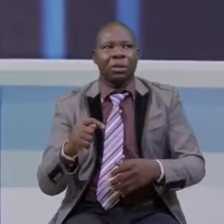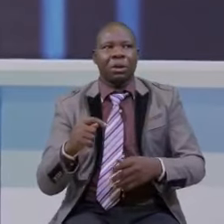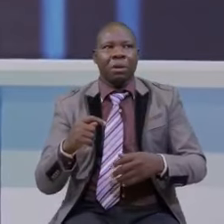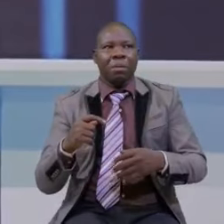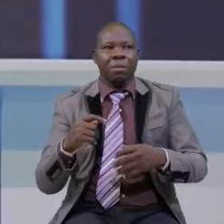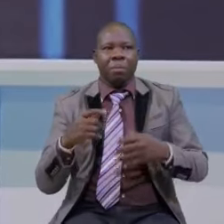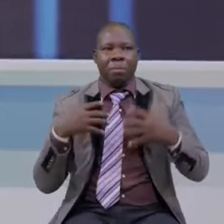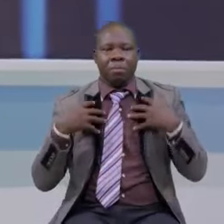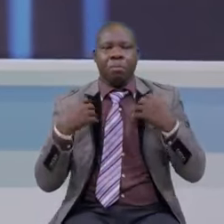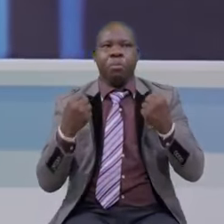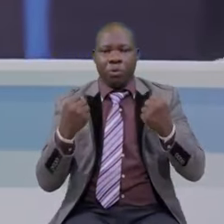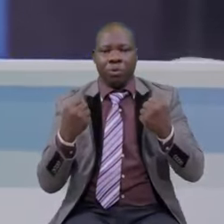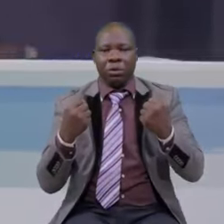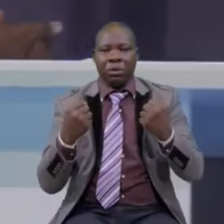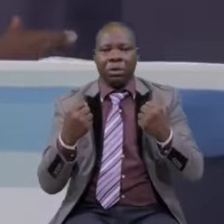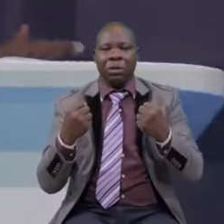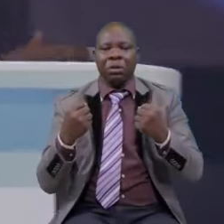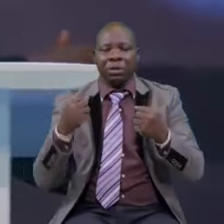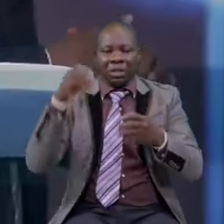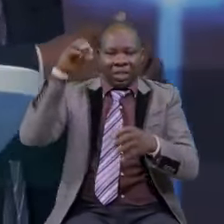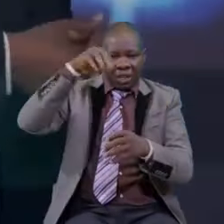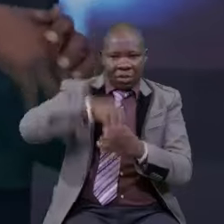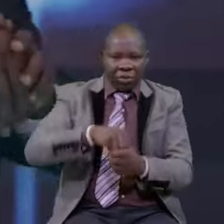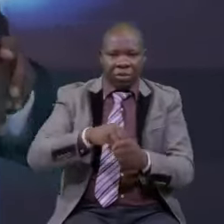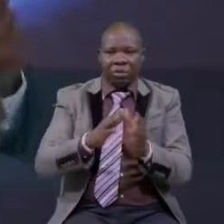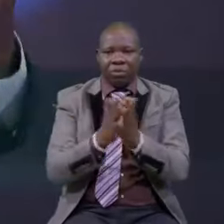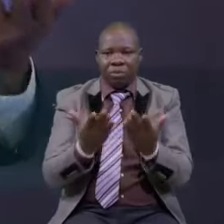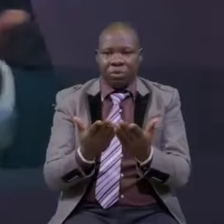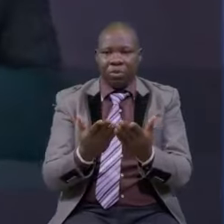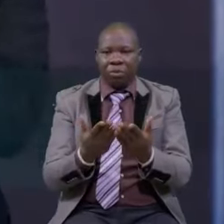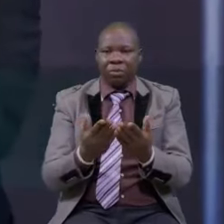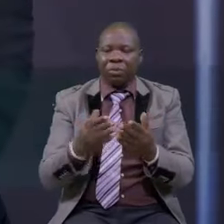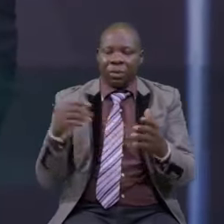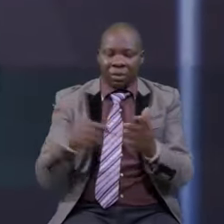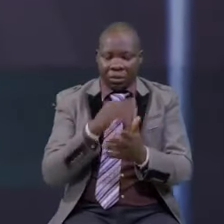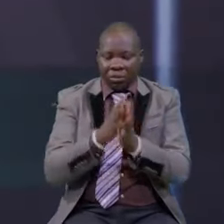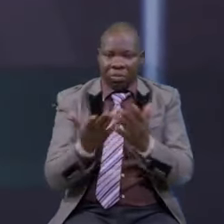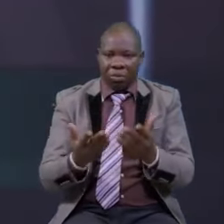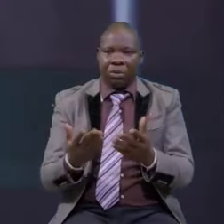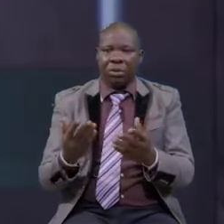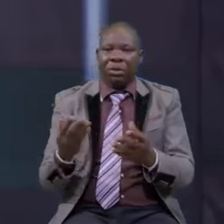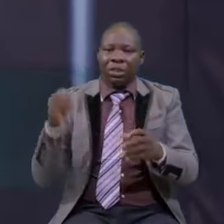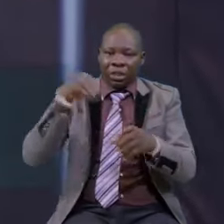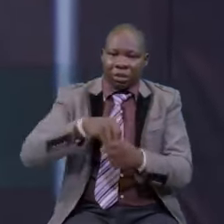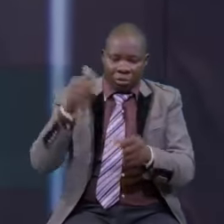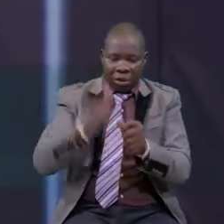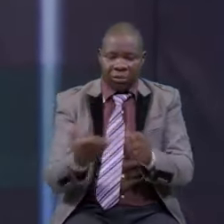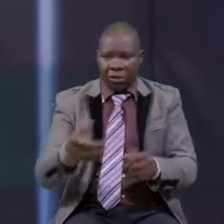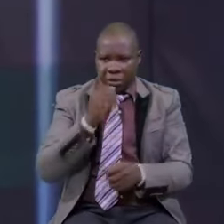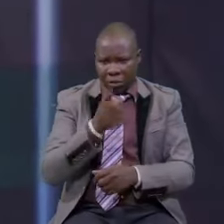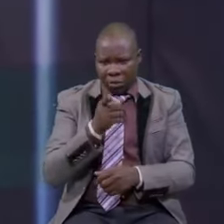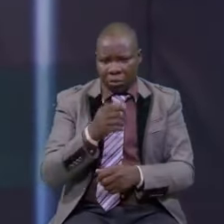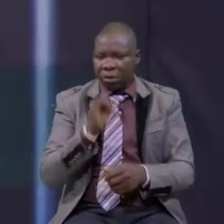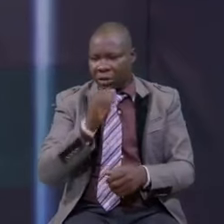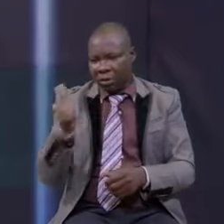inclusive book. This book includes everything. Rebuke is there. Correction is